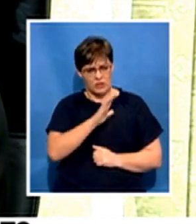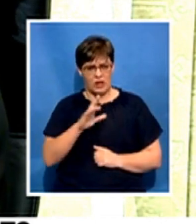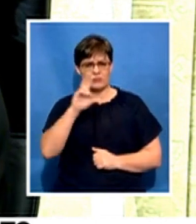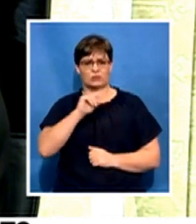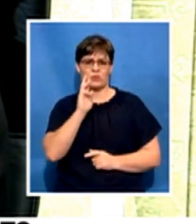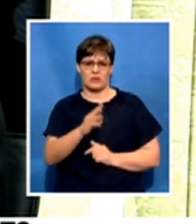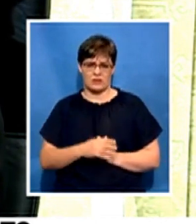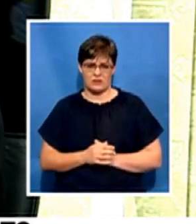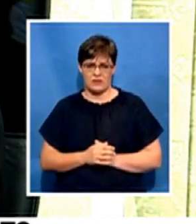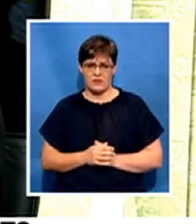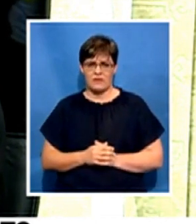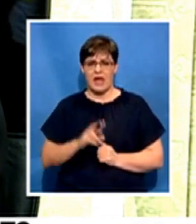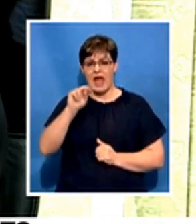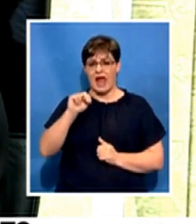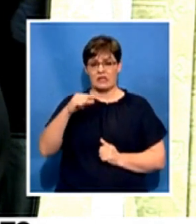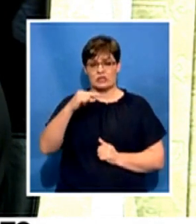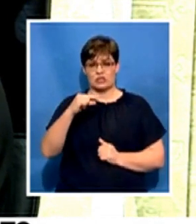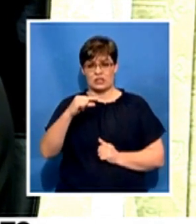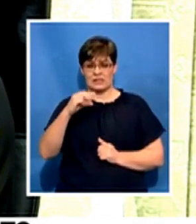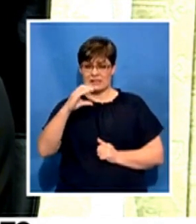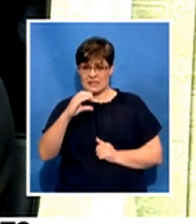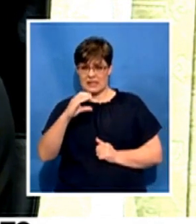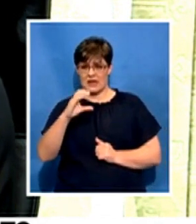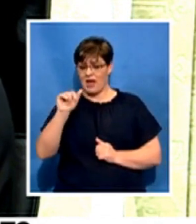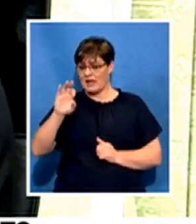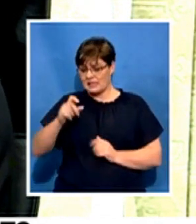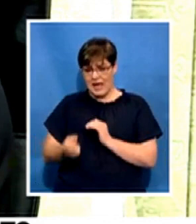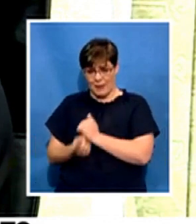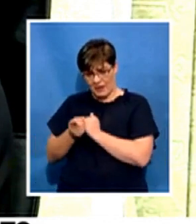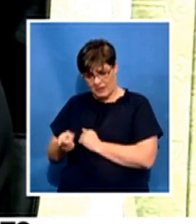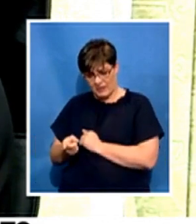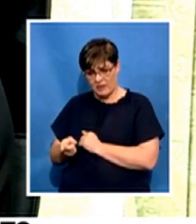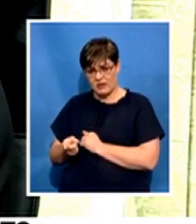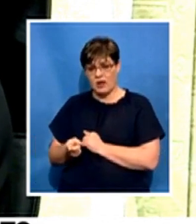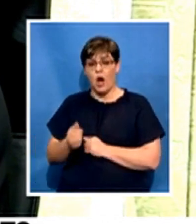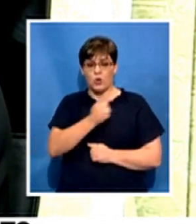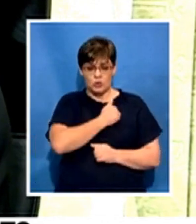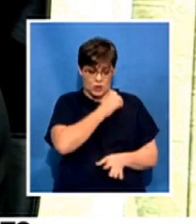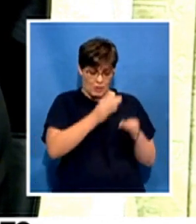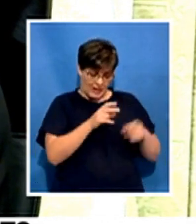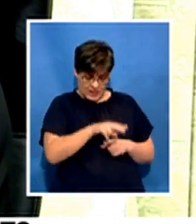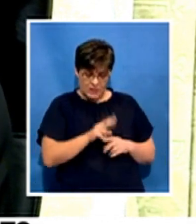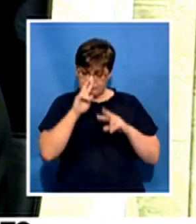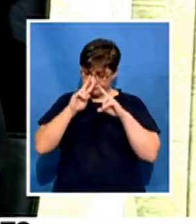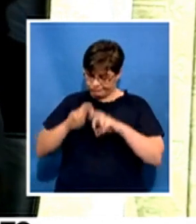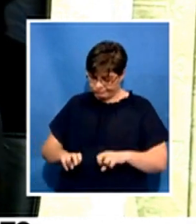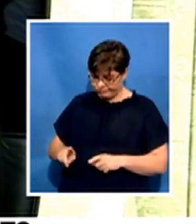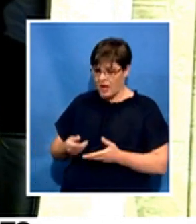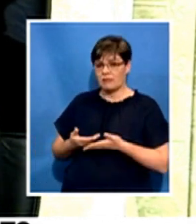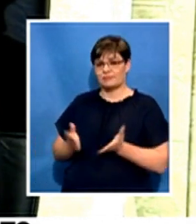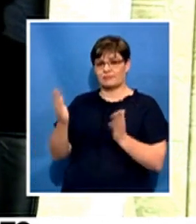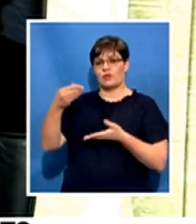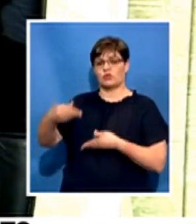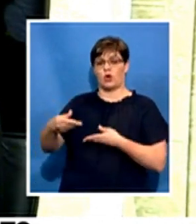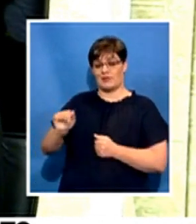is coming. The Political Commission of Cosatu will look into the released documents of the ANC NGC. There's an